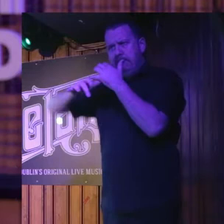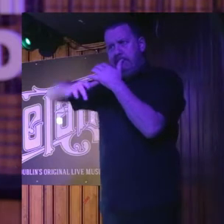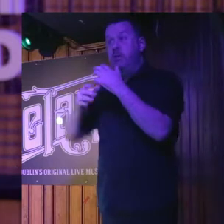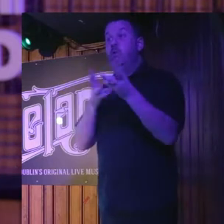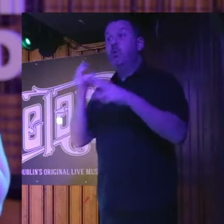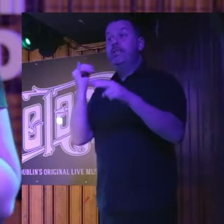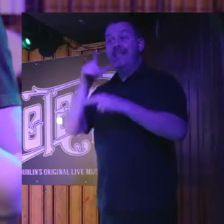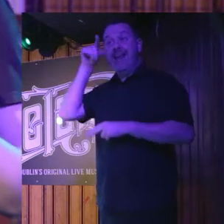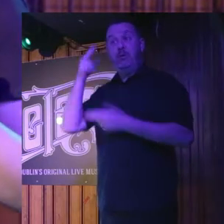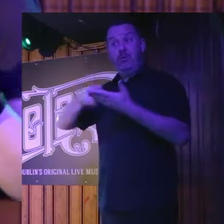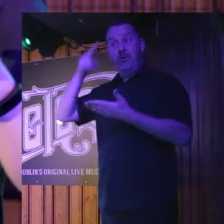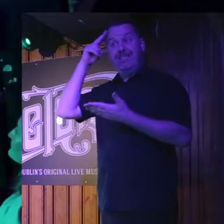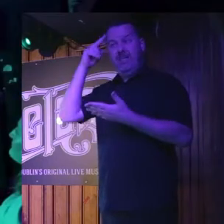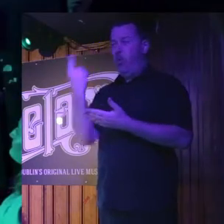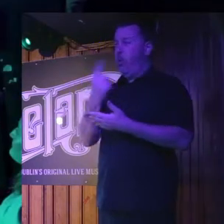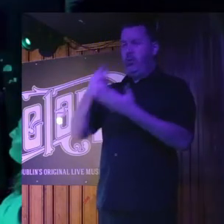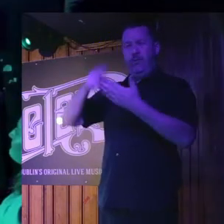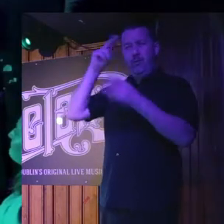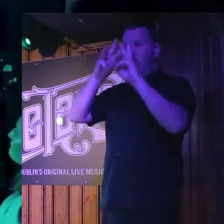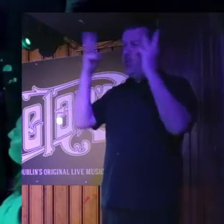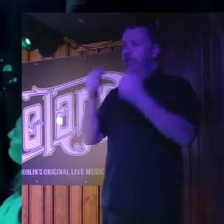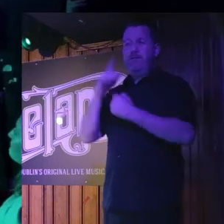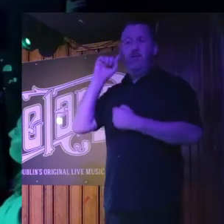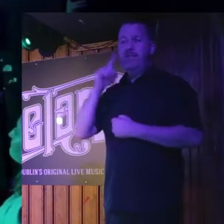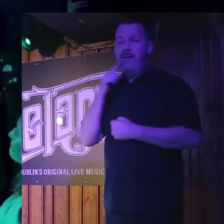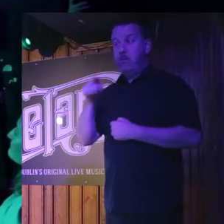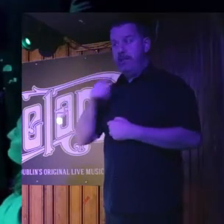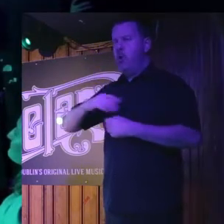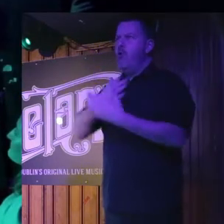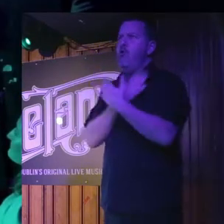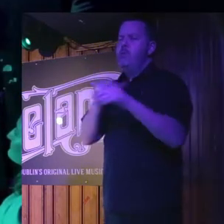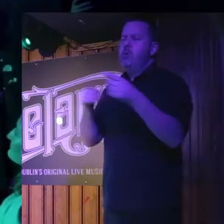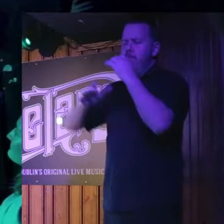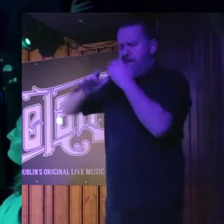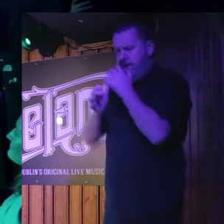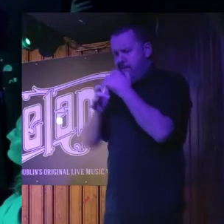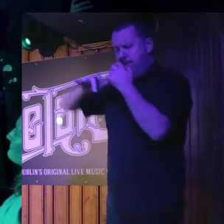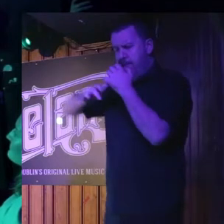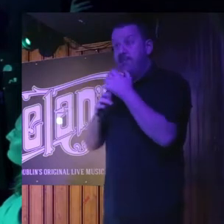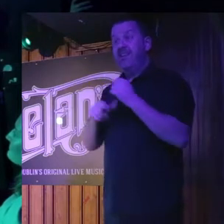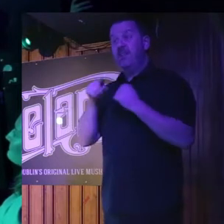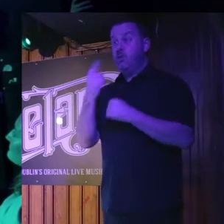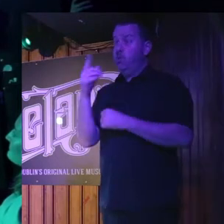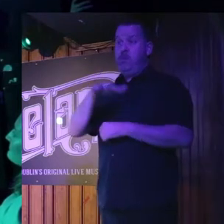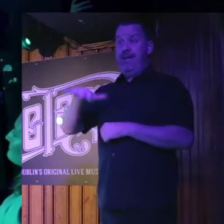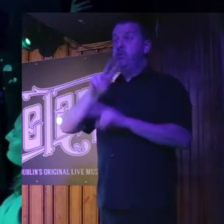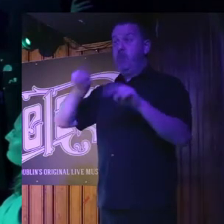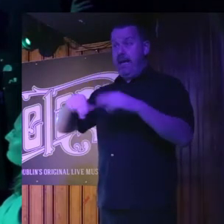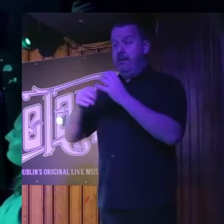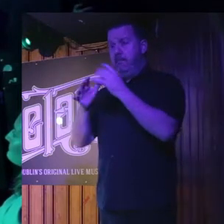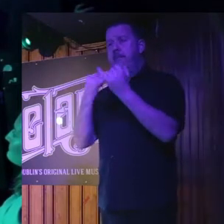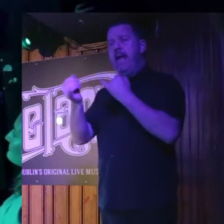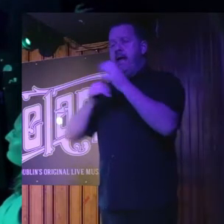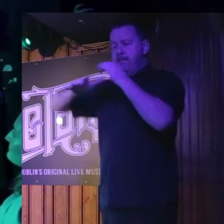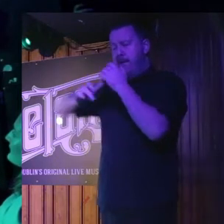university in the world for deaf people, which, come to think of it, is probably the only socially acceptable place where you could play bagpipes at